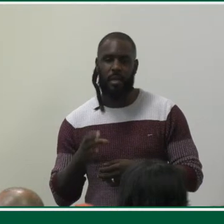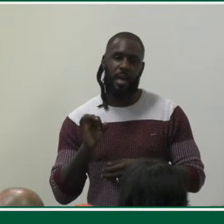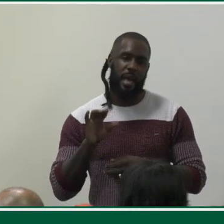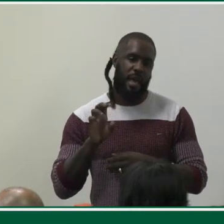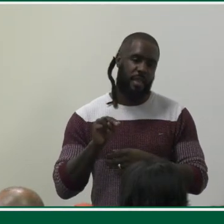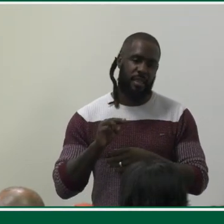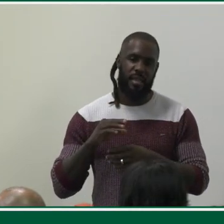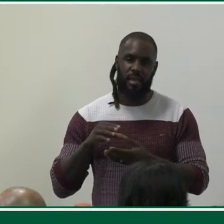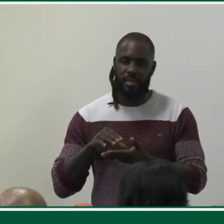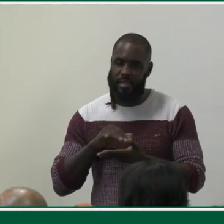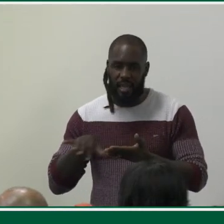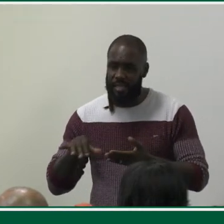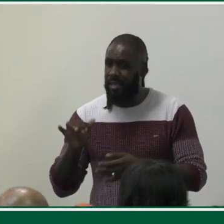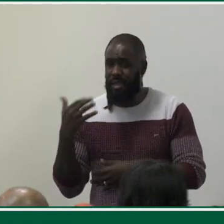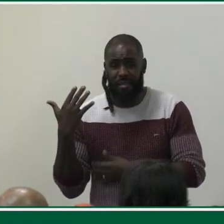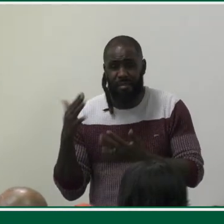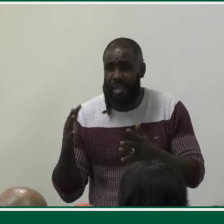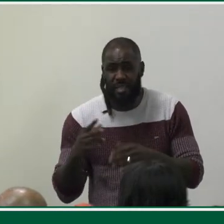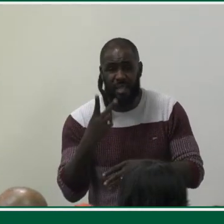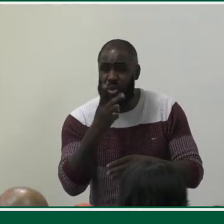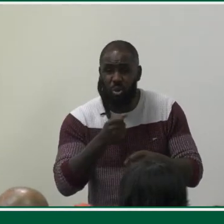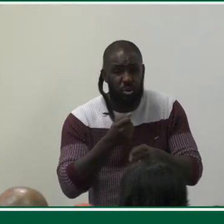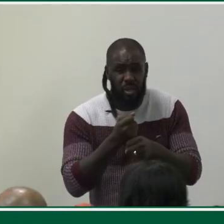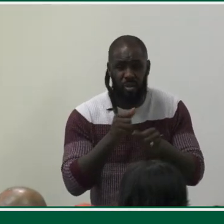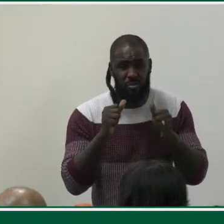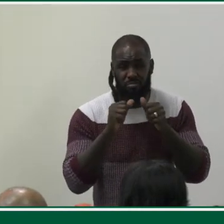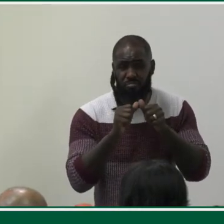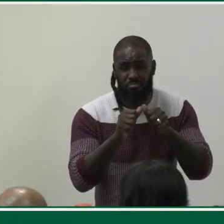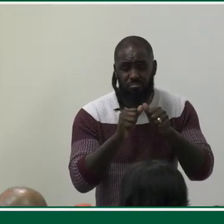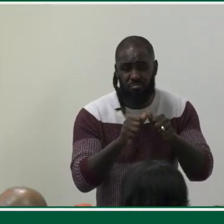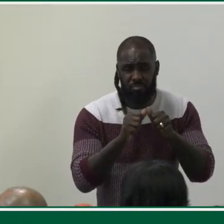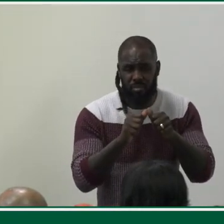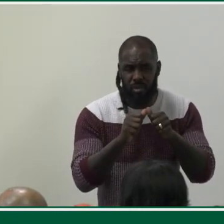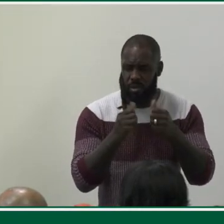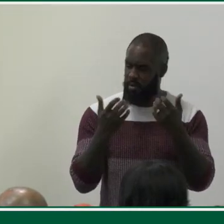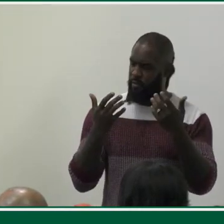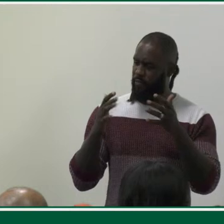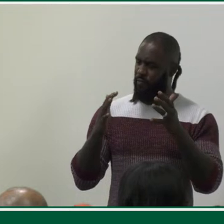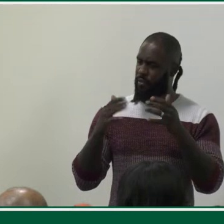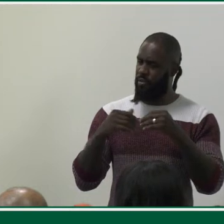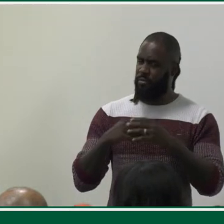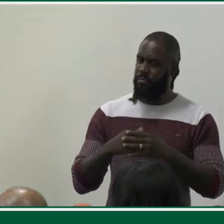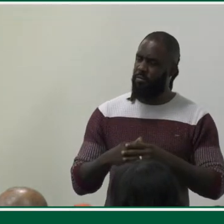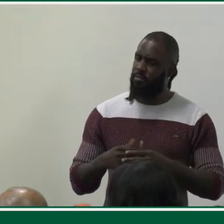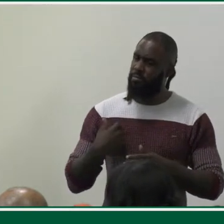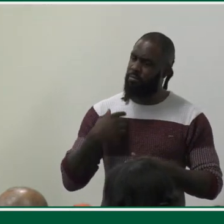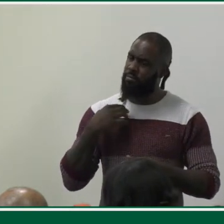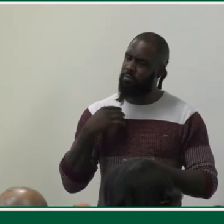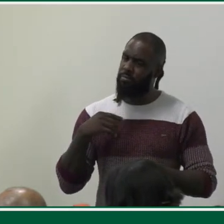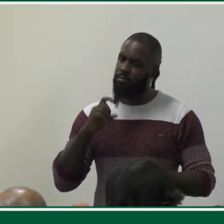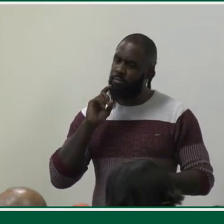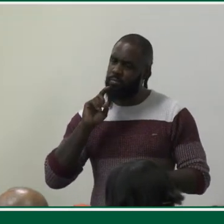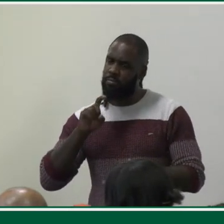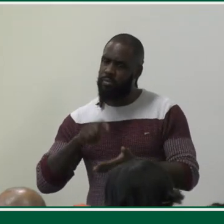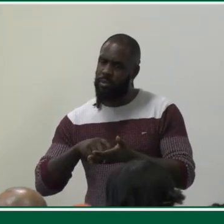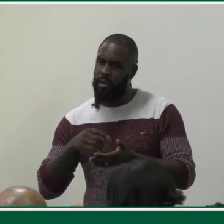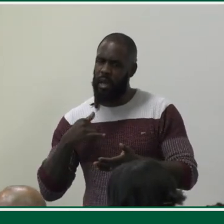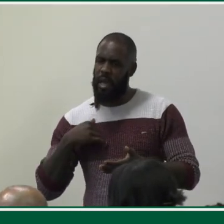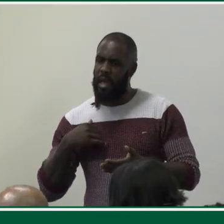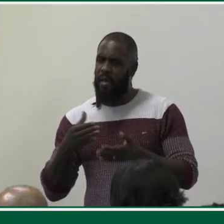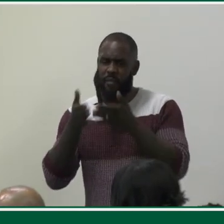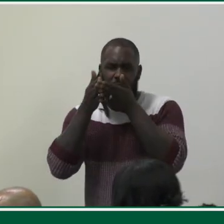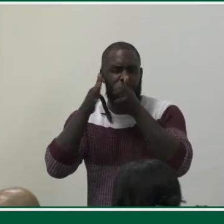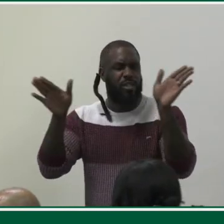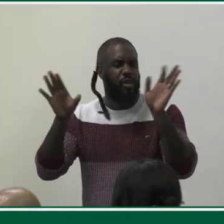studies. Like, that's all I did for the first 2 years. And then after the first 2 years, then I realized there's this whole thing called general